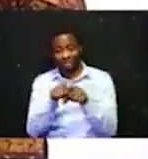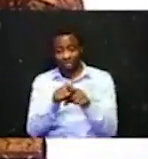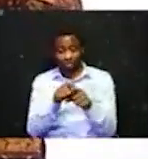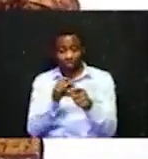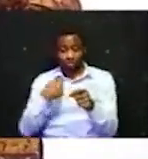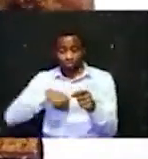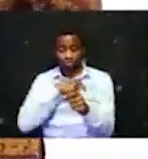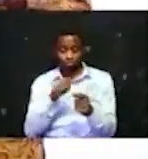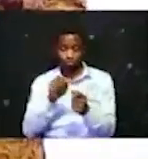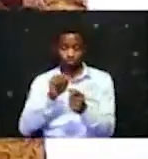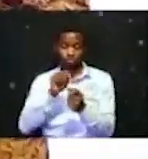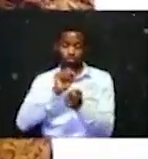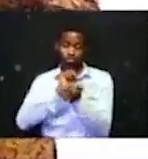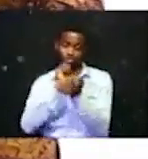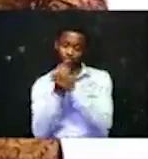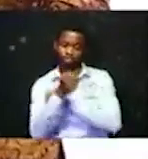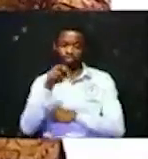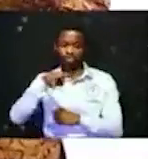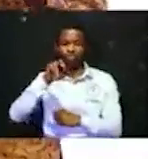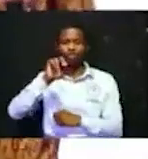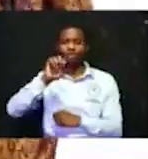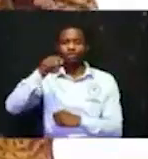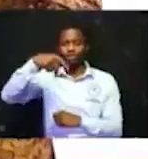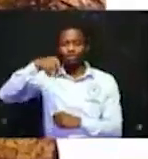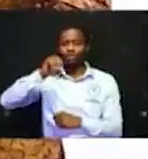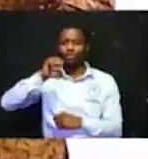our society. Now